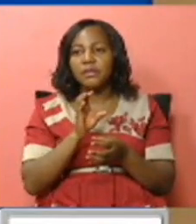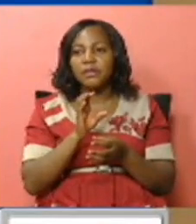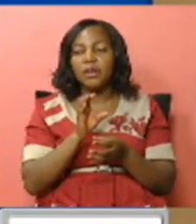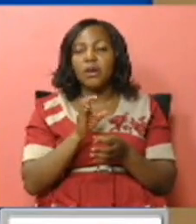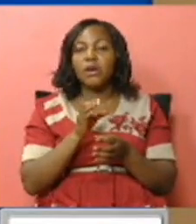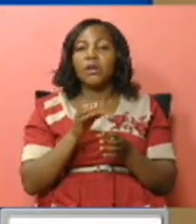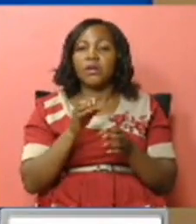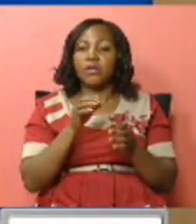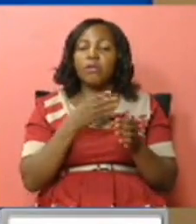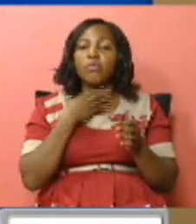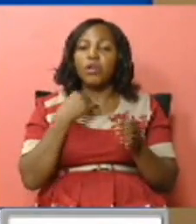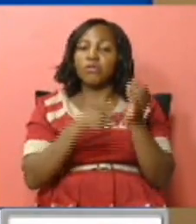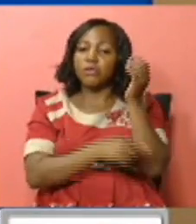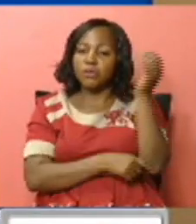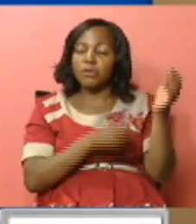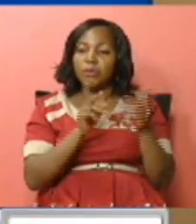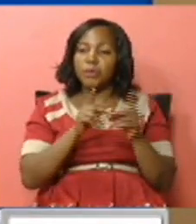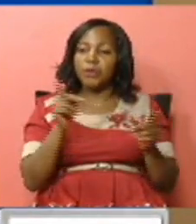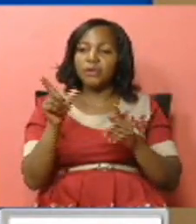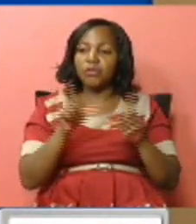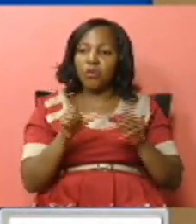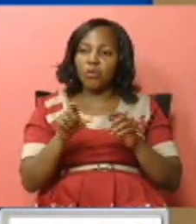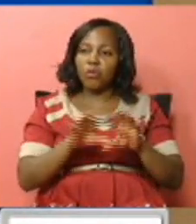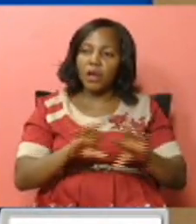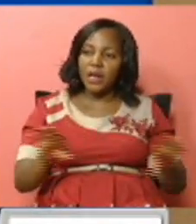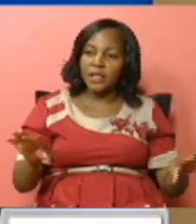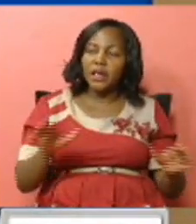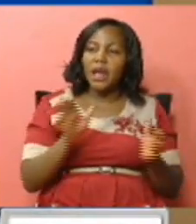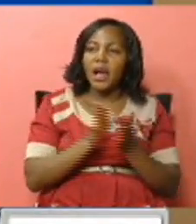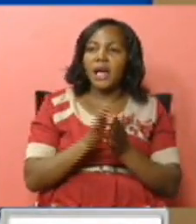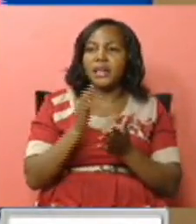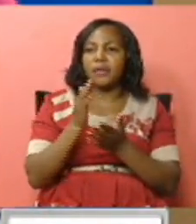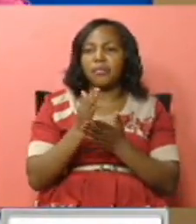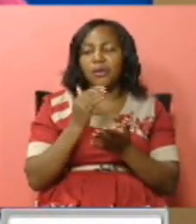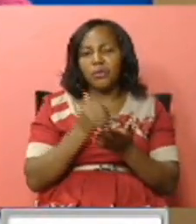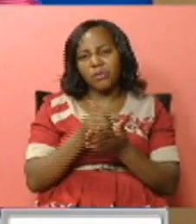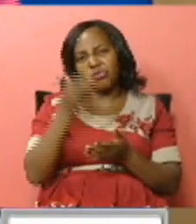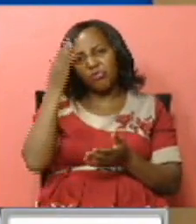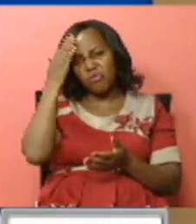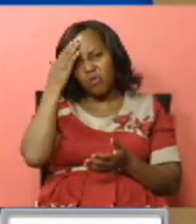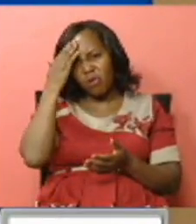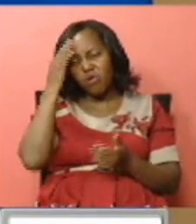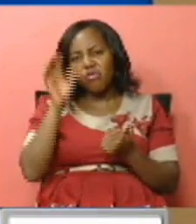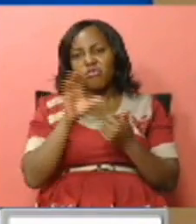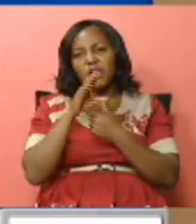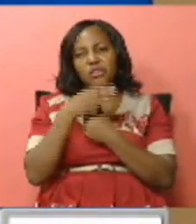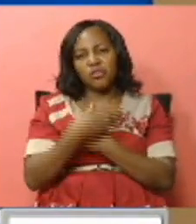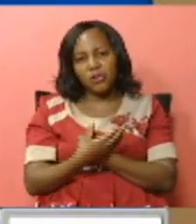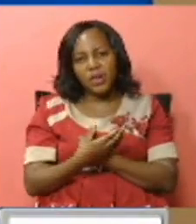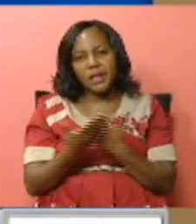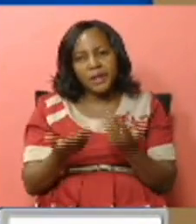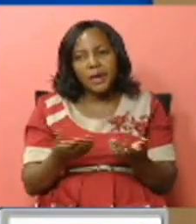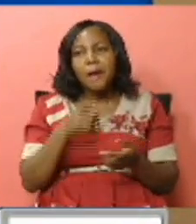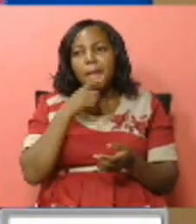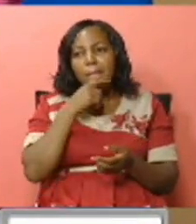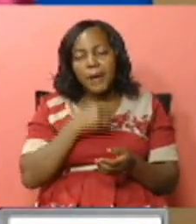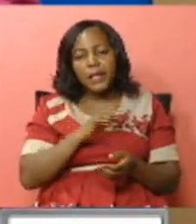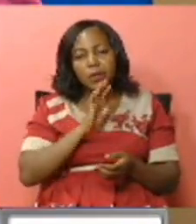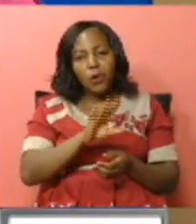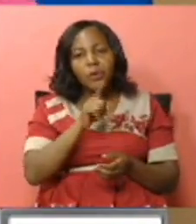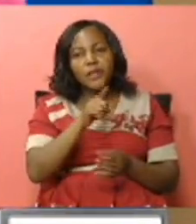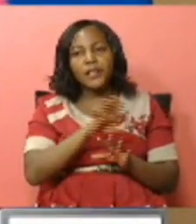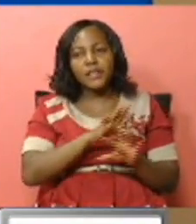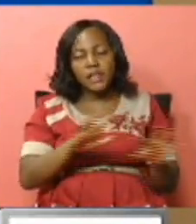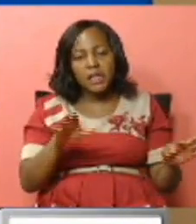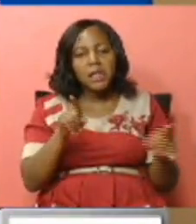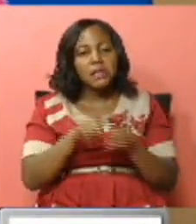local people's land. And because of the patriarchy, a lot of land is owned by men who reject these women to come back and be able to